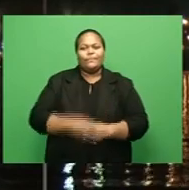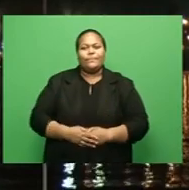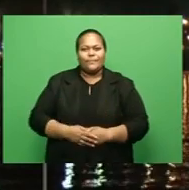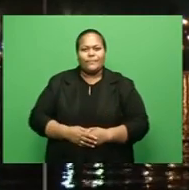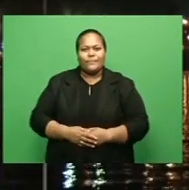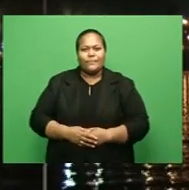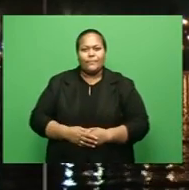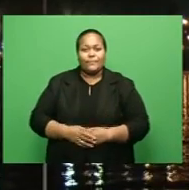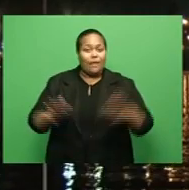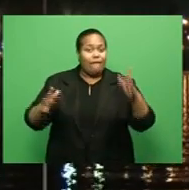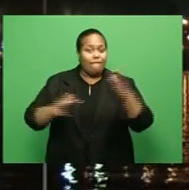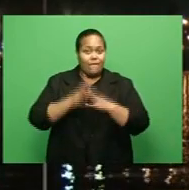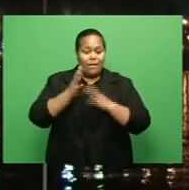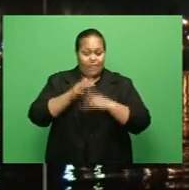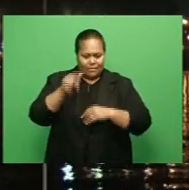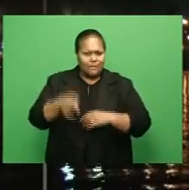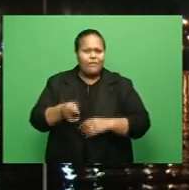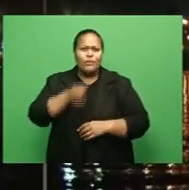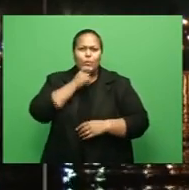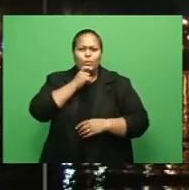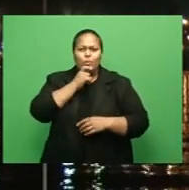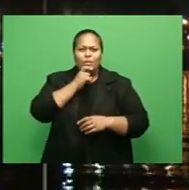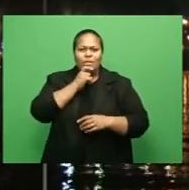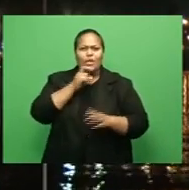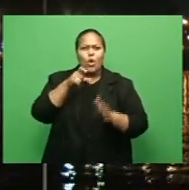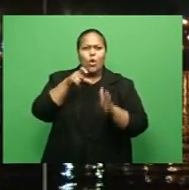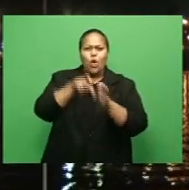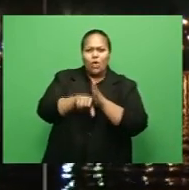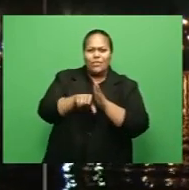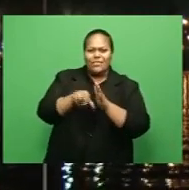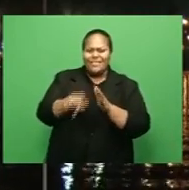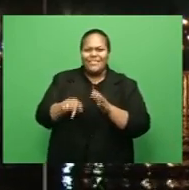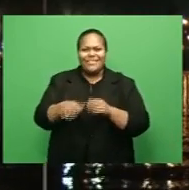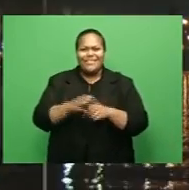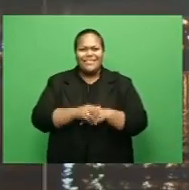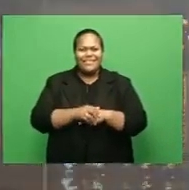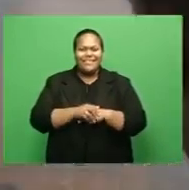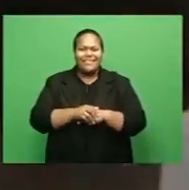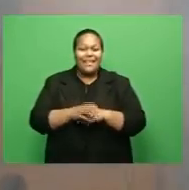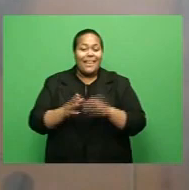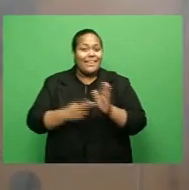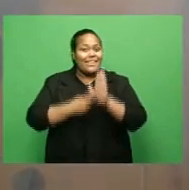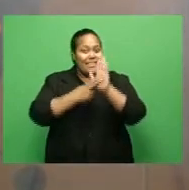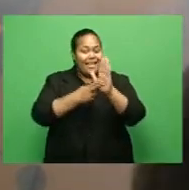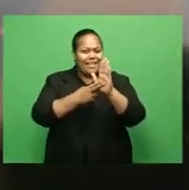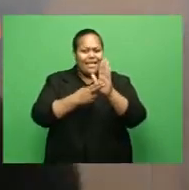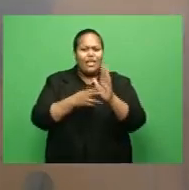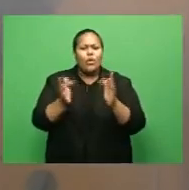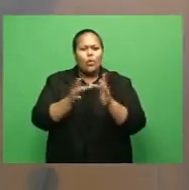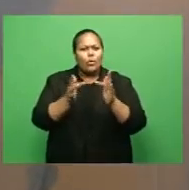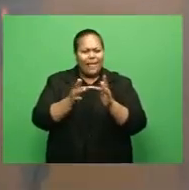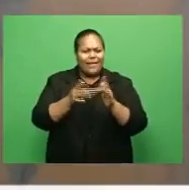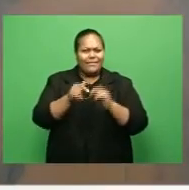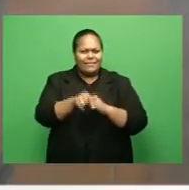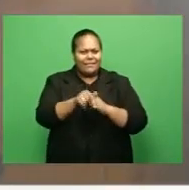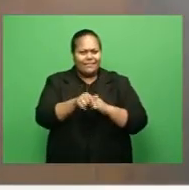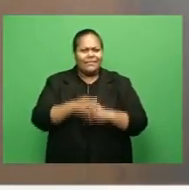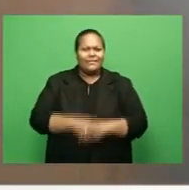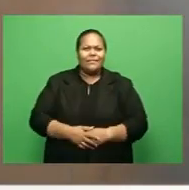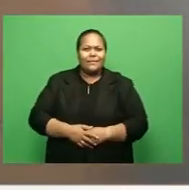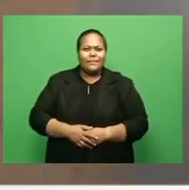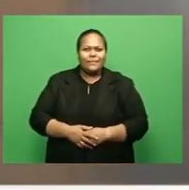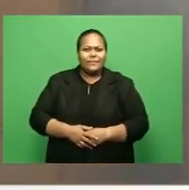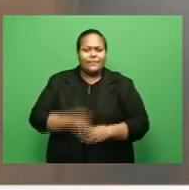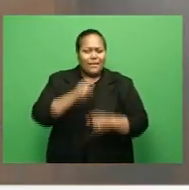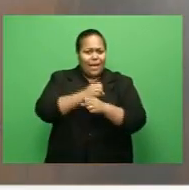fire broke out this afternoon at the Quartz outlet in Nadi town. FBC News contacted Quartz Fiji Limited, who say they